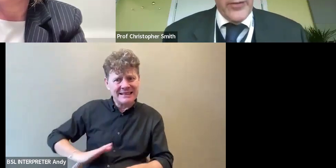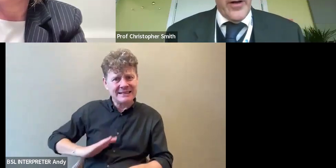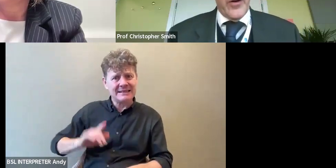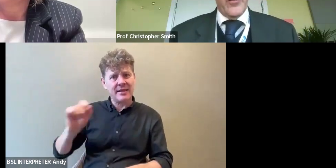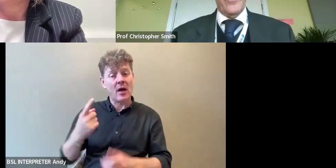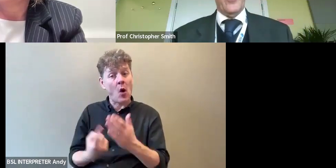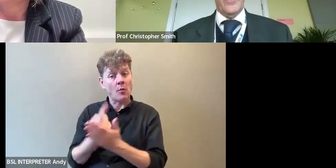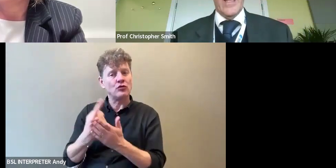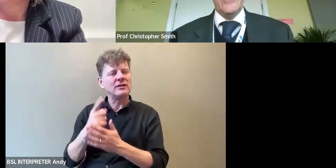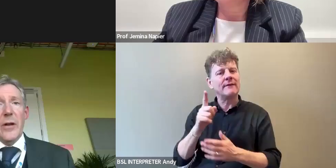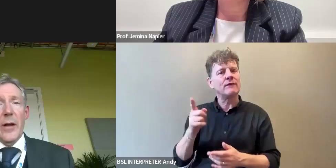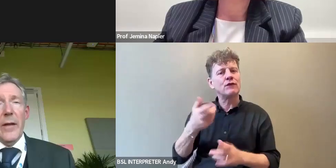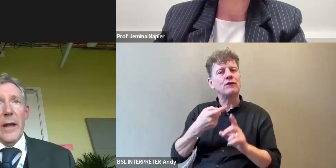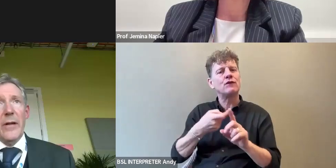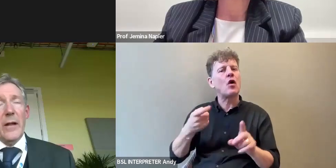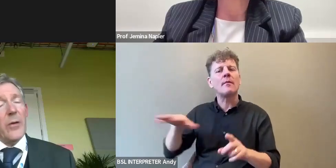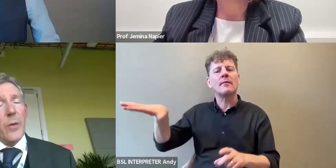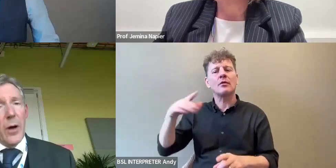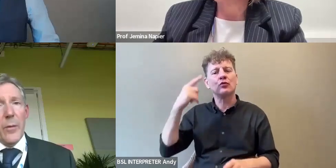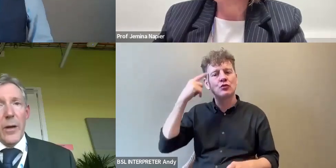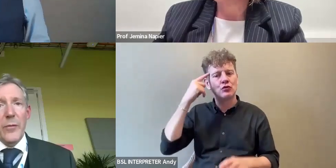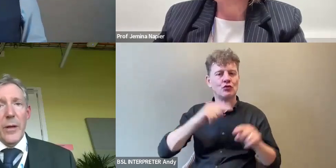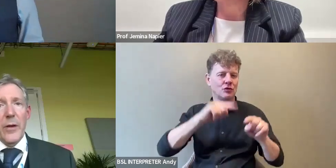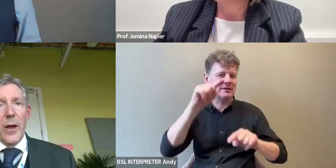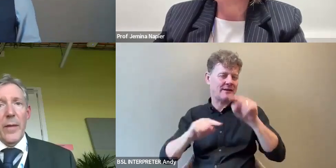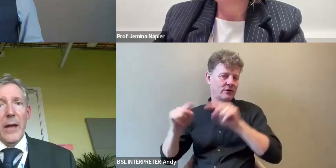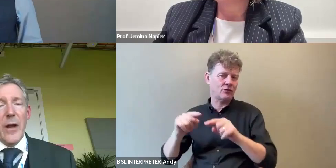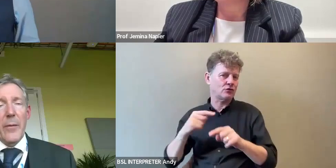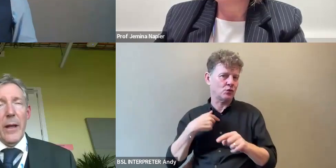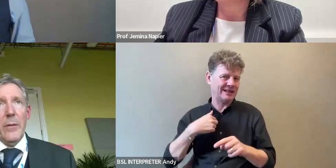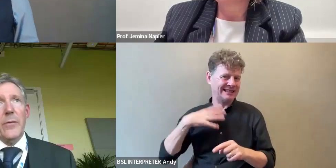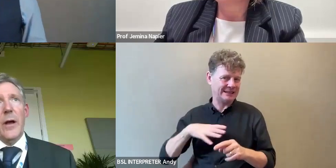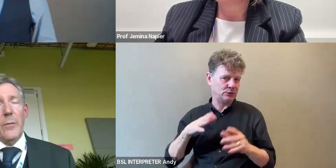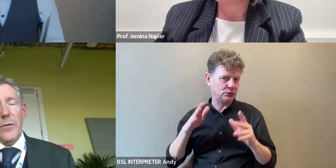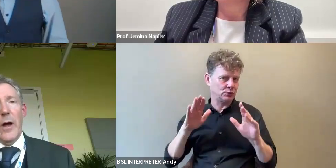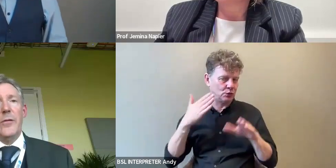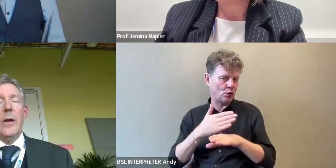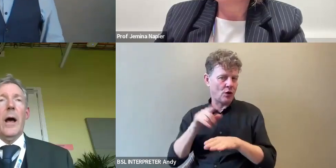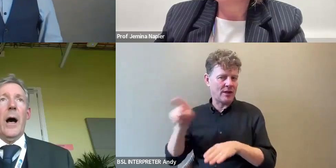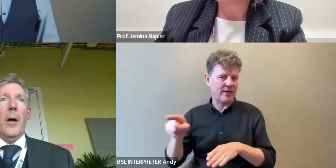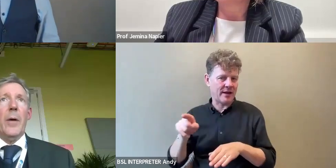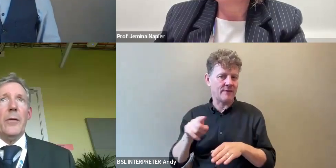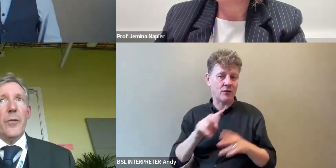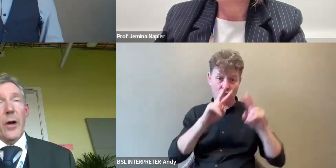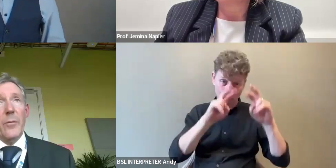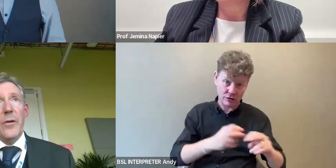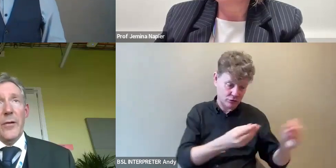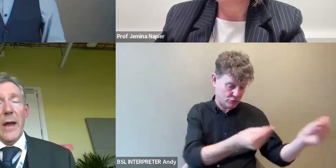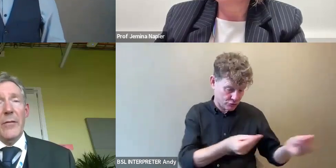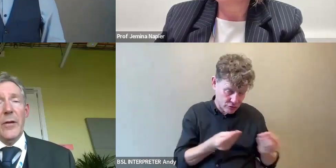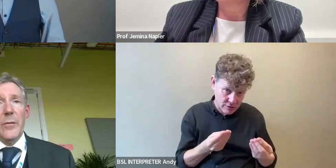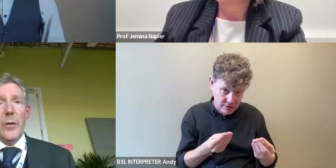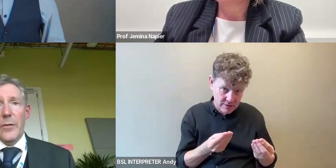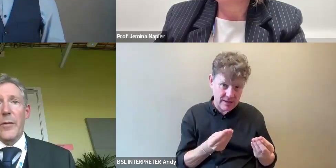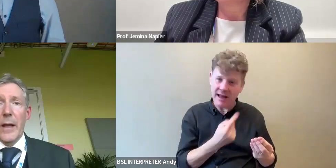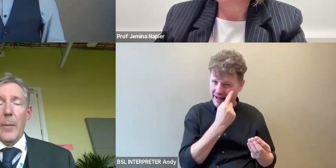declared neurodivergent population. And I think there's a little bit of work that we should be doing there generally, using our research, drawing on